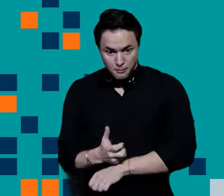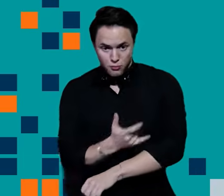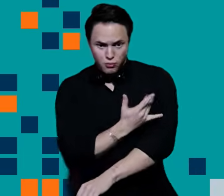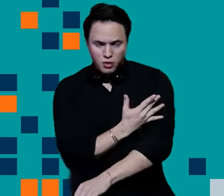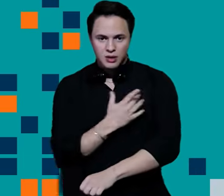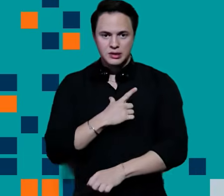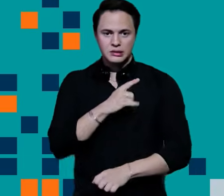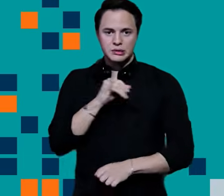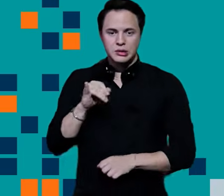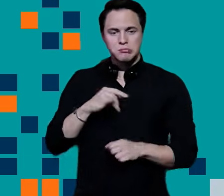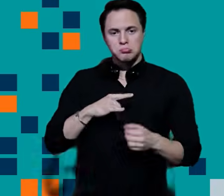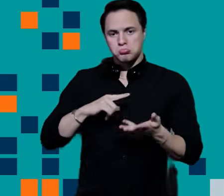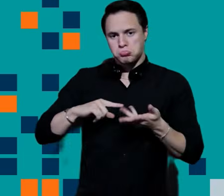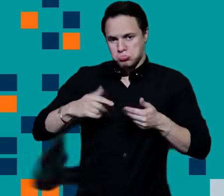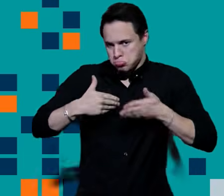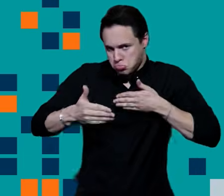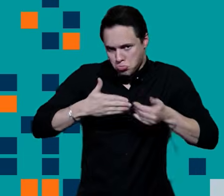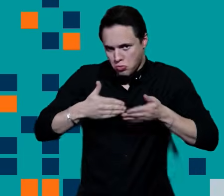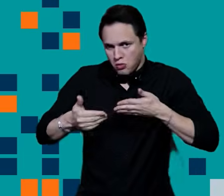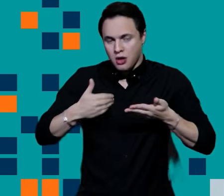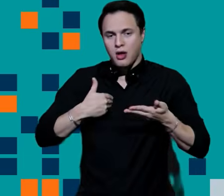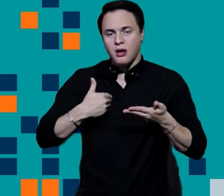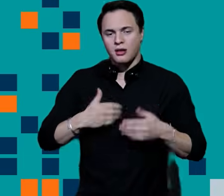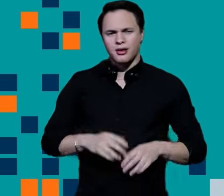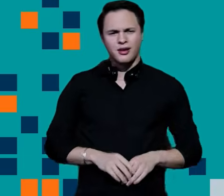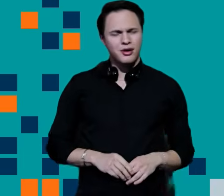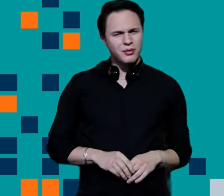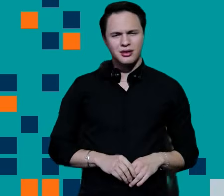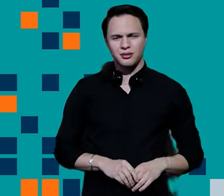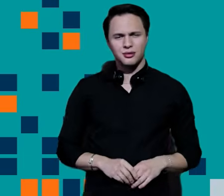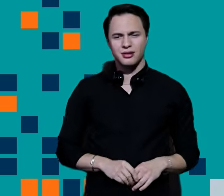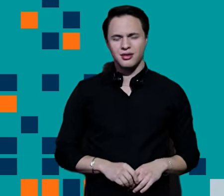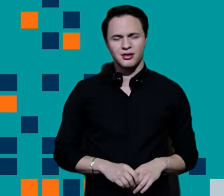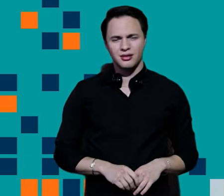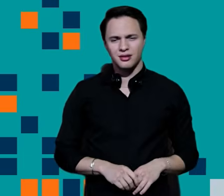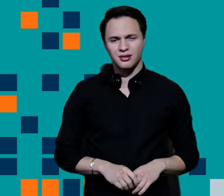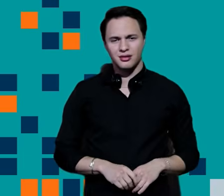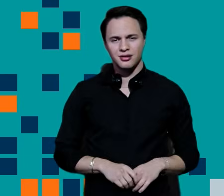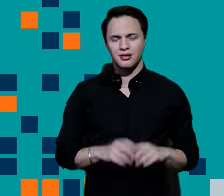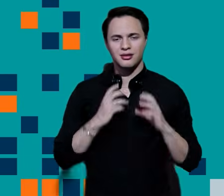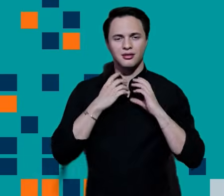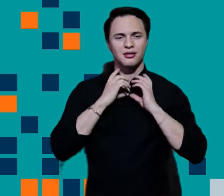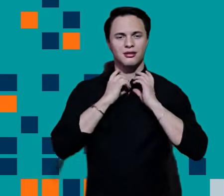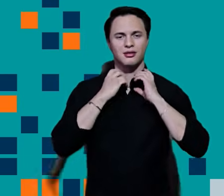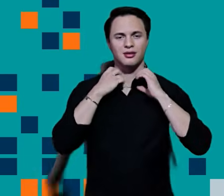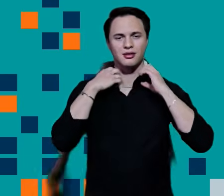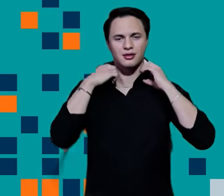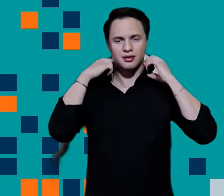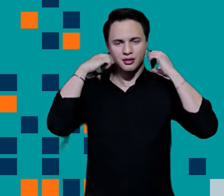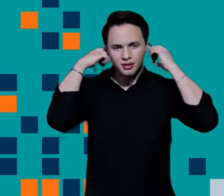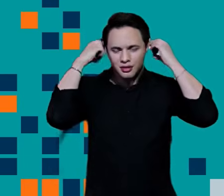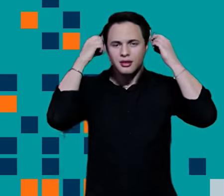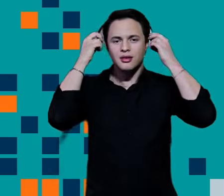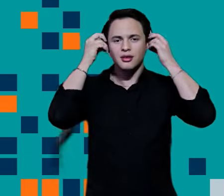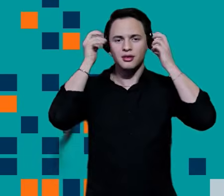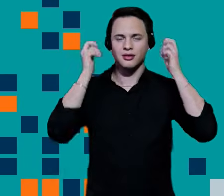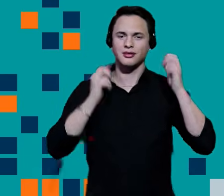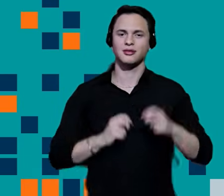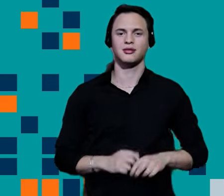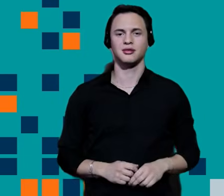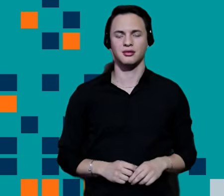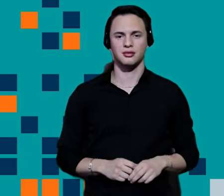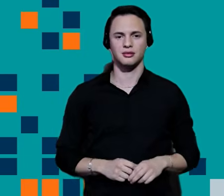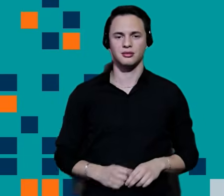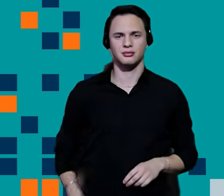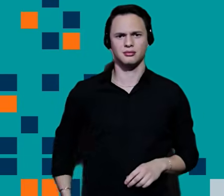and delighted. And the vertical axis is the intensity, which is known as arousal. So at the bottom, it's being very,